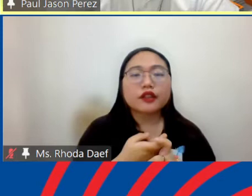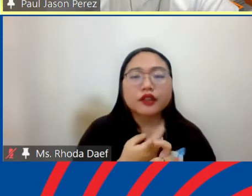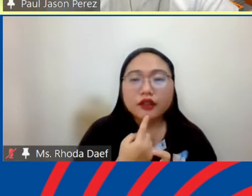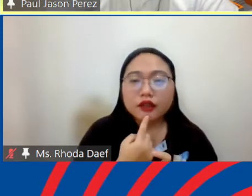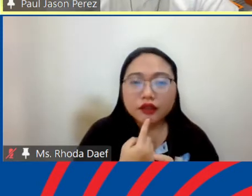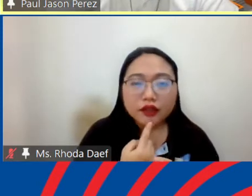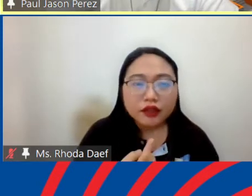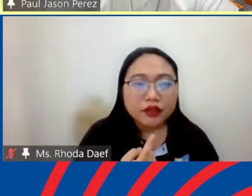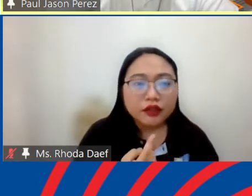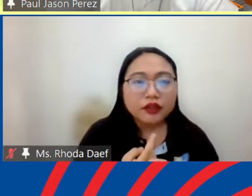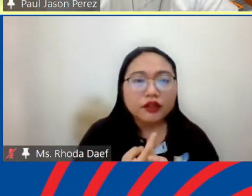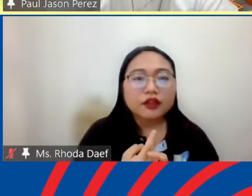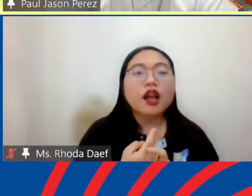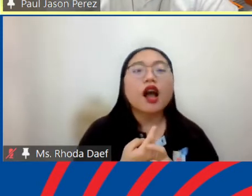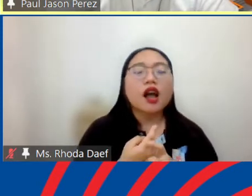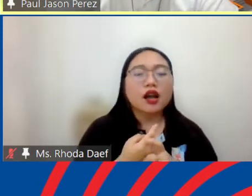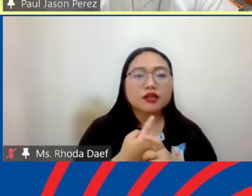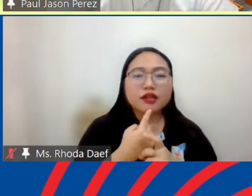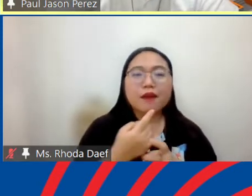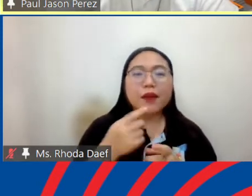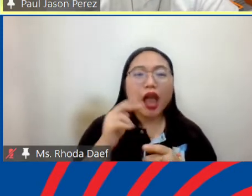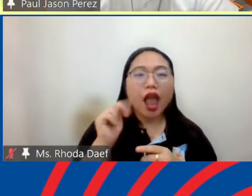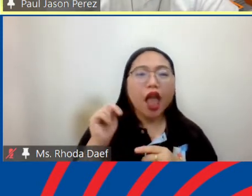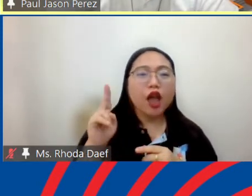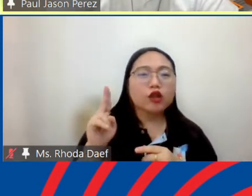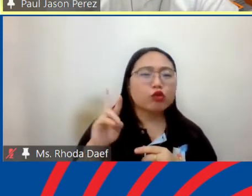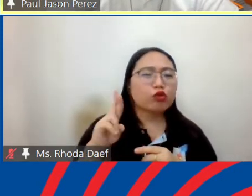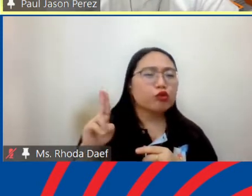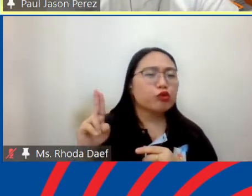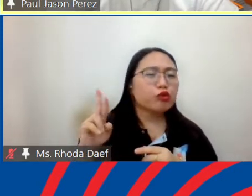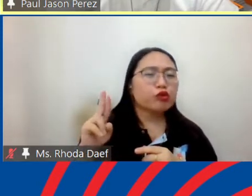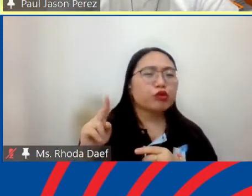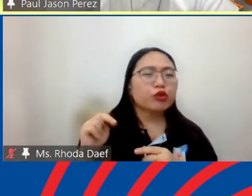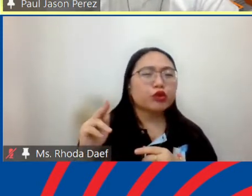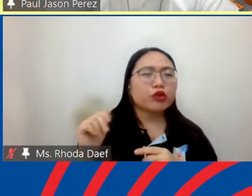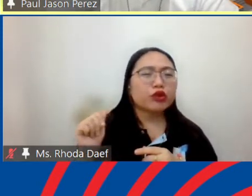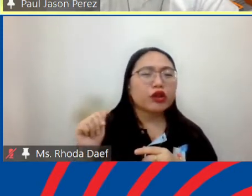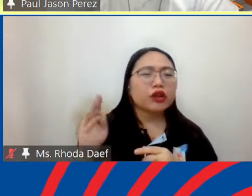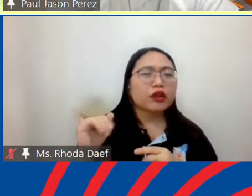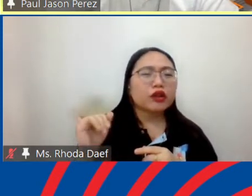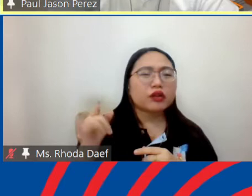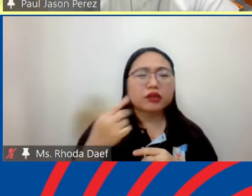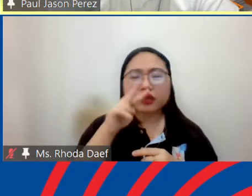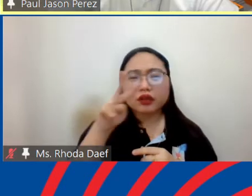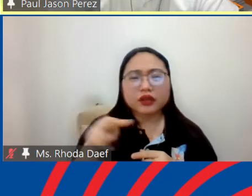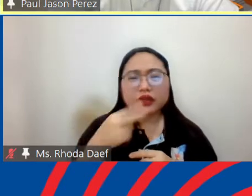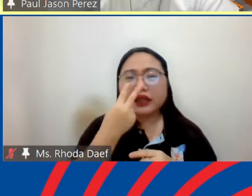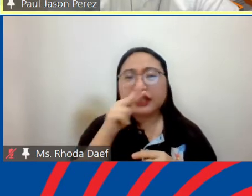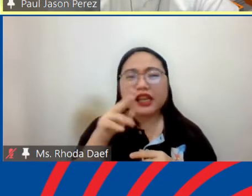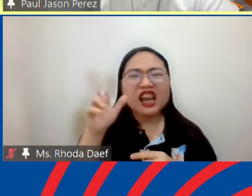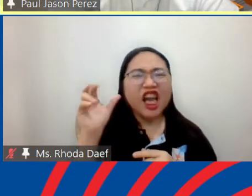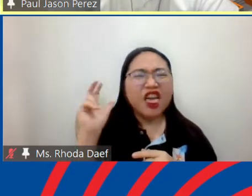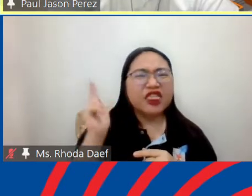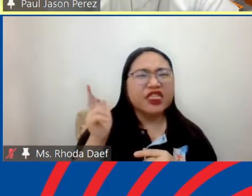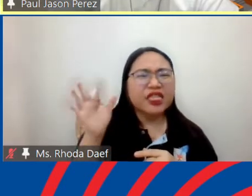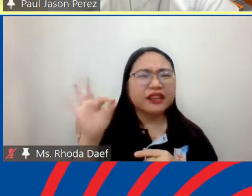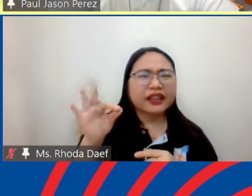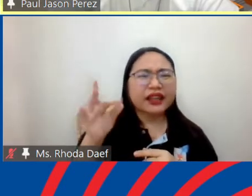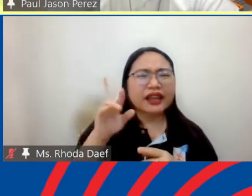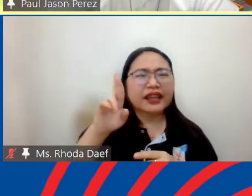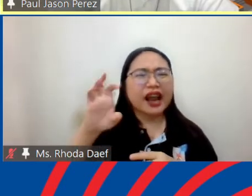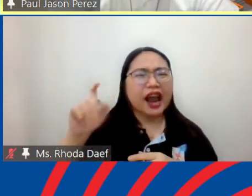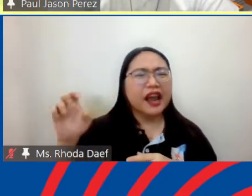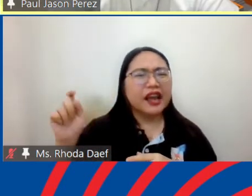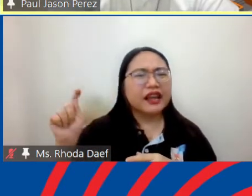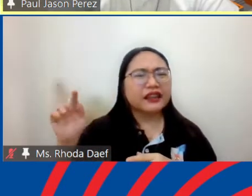and Hussein in 2019, where they looked at 39 retracted articles. I believe this is from the